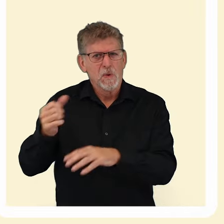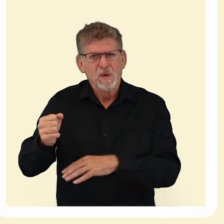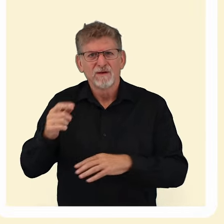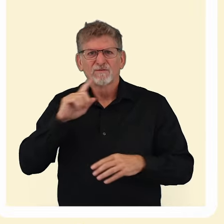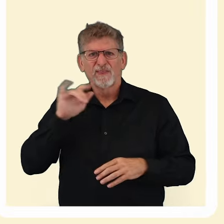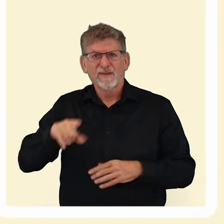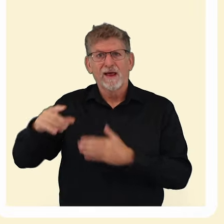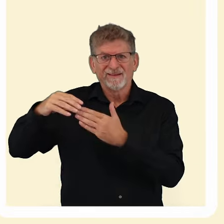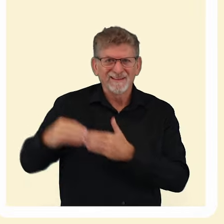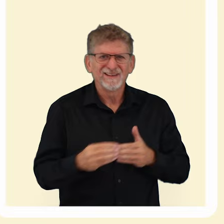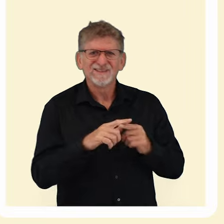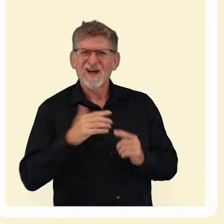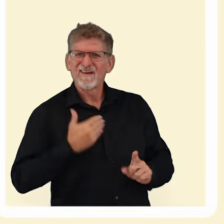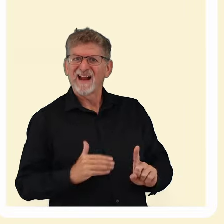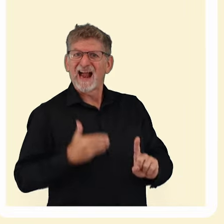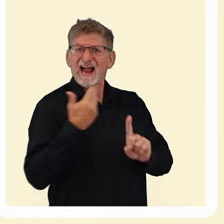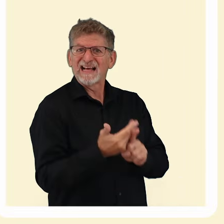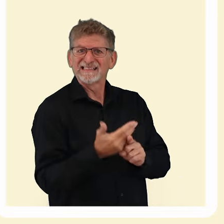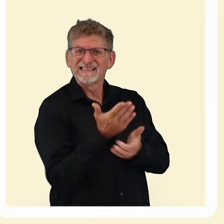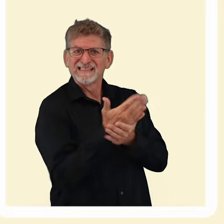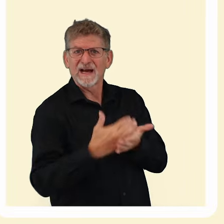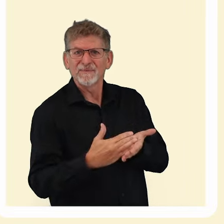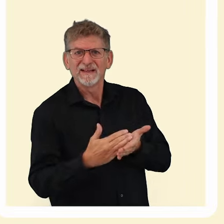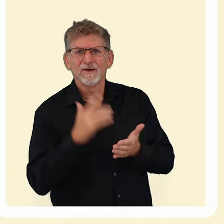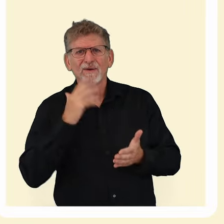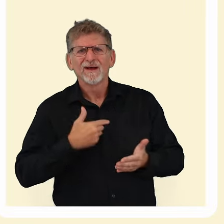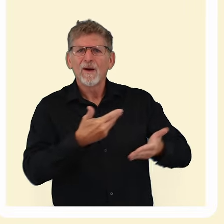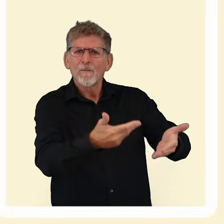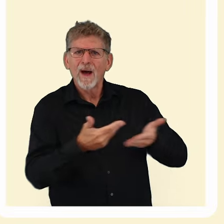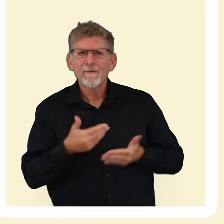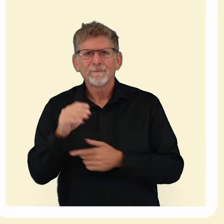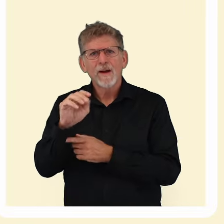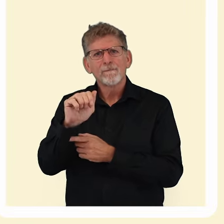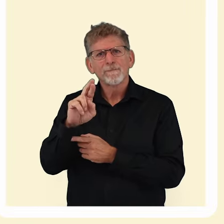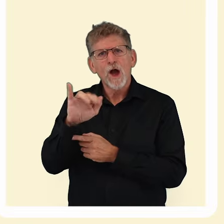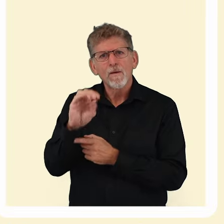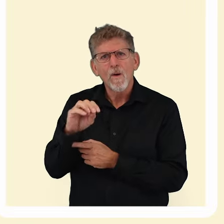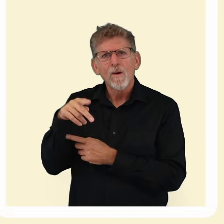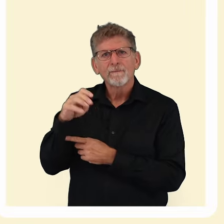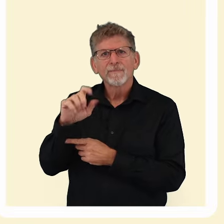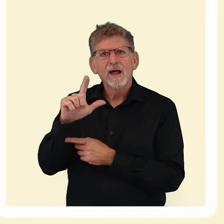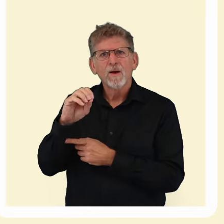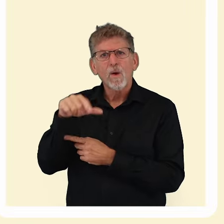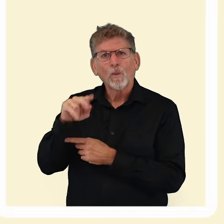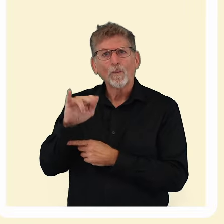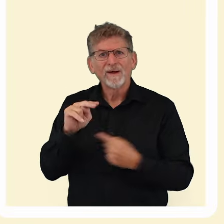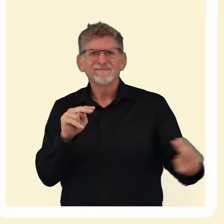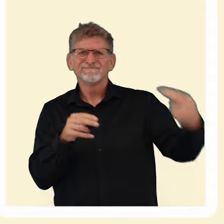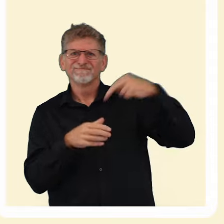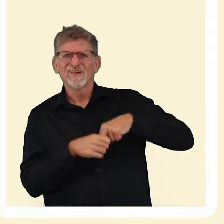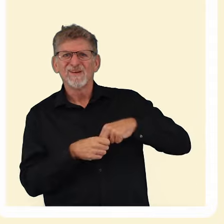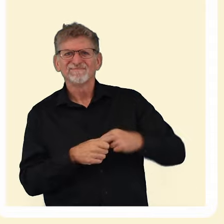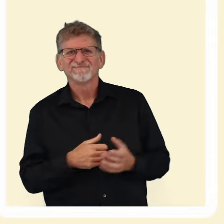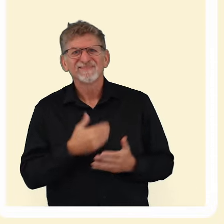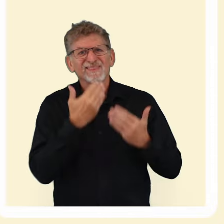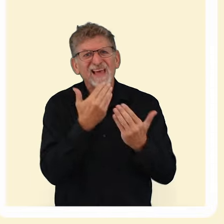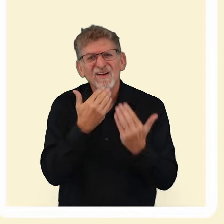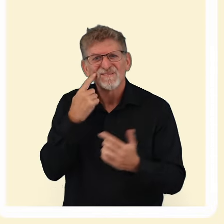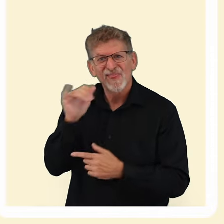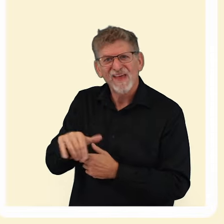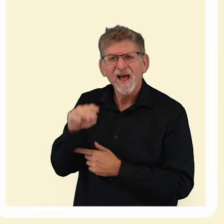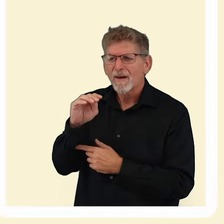segment. We're going to welcome Mario Péloquin into the studio. And thank you for that, Madame Bertrand. My pleasure.